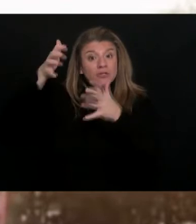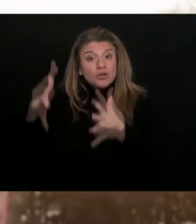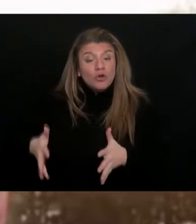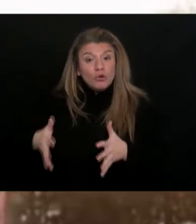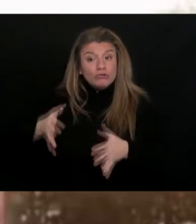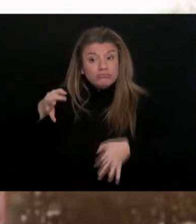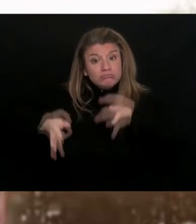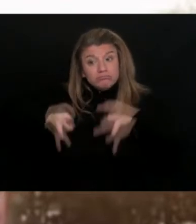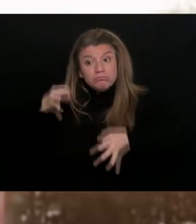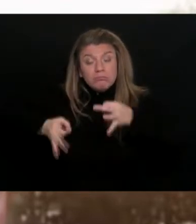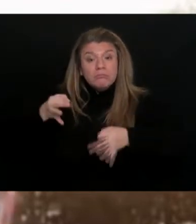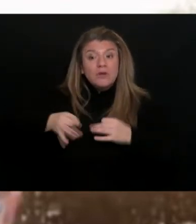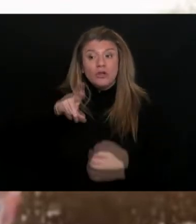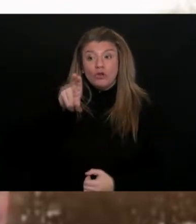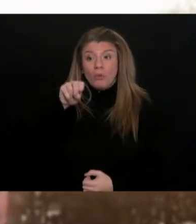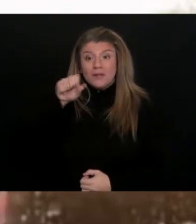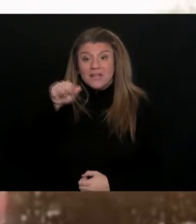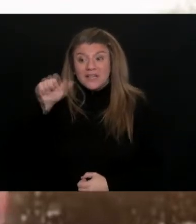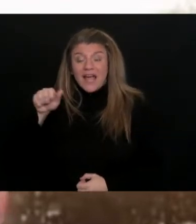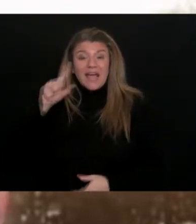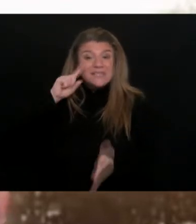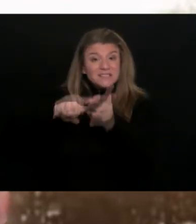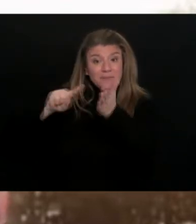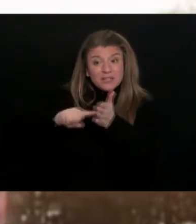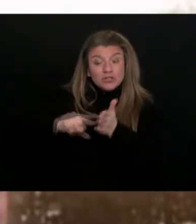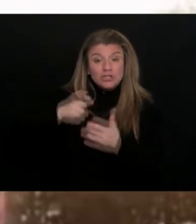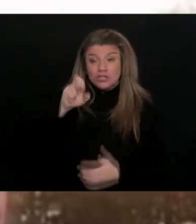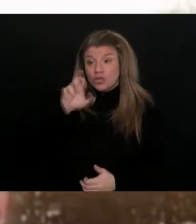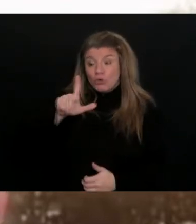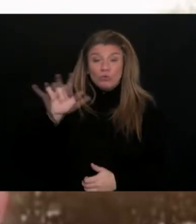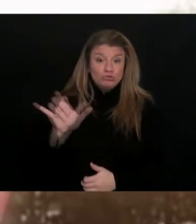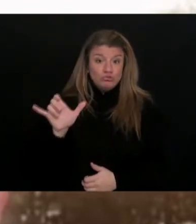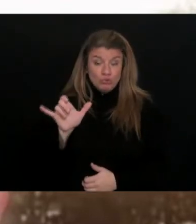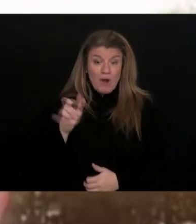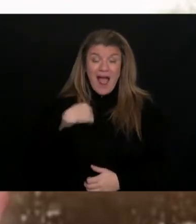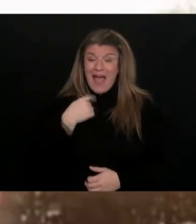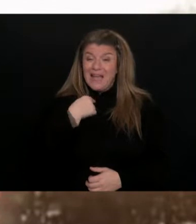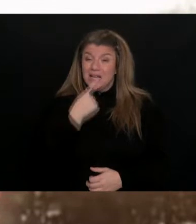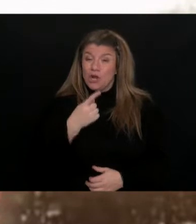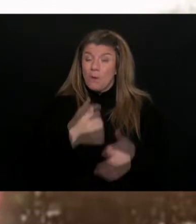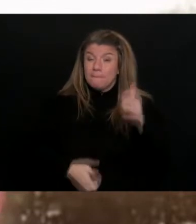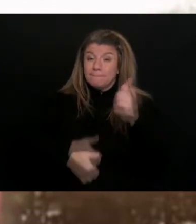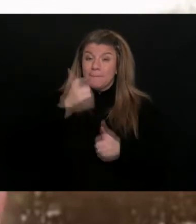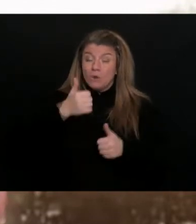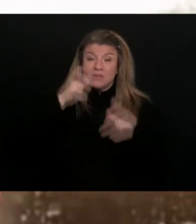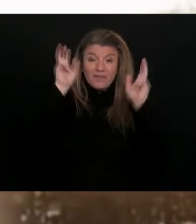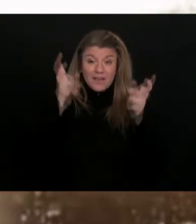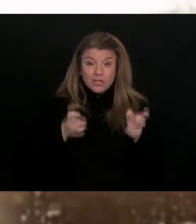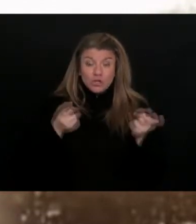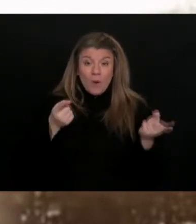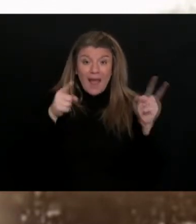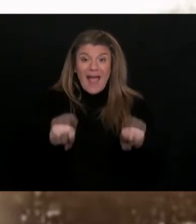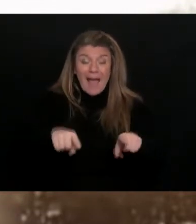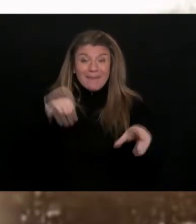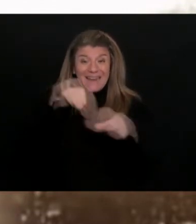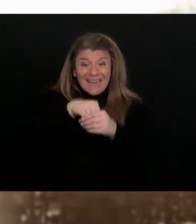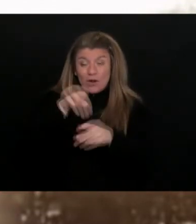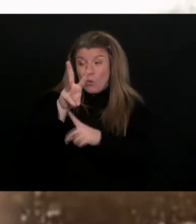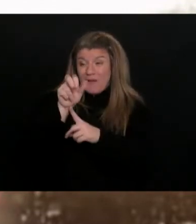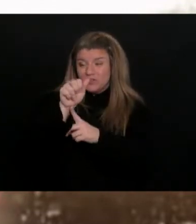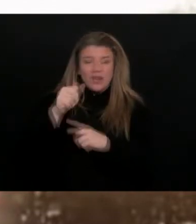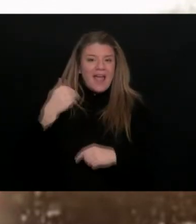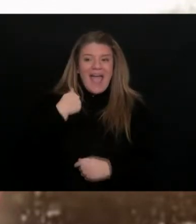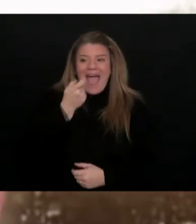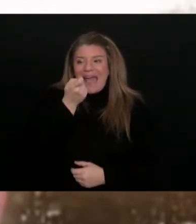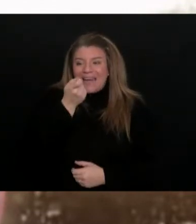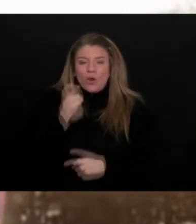with USDOL and the Office of Inspector General. And I can tell you that the majority of the fraud that occurred in West Virginia had little impact